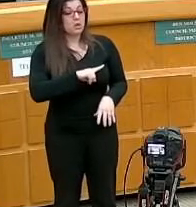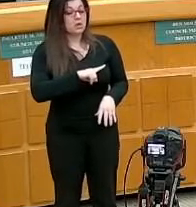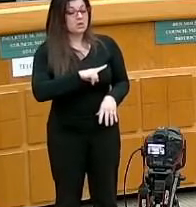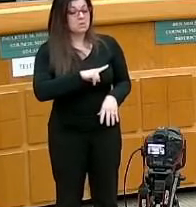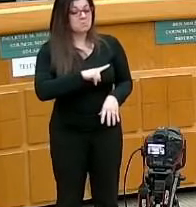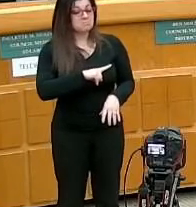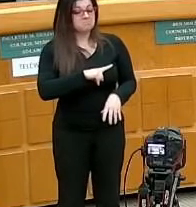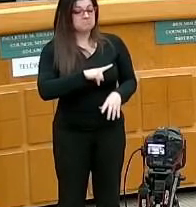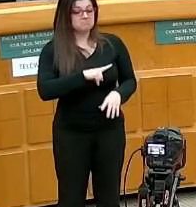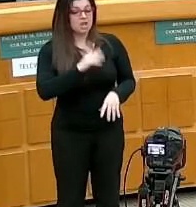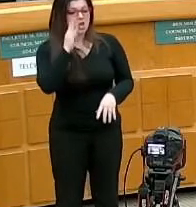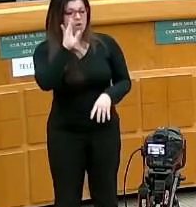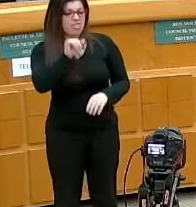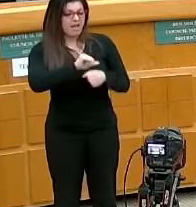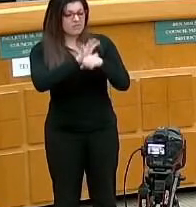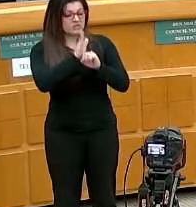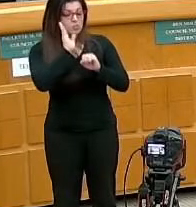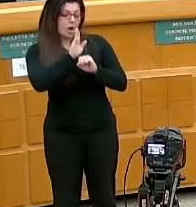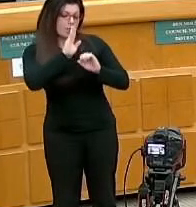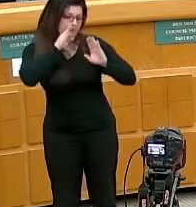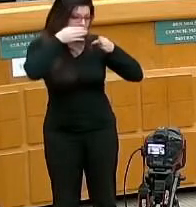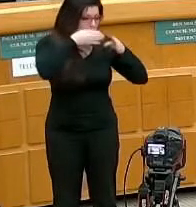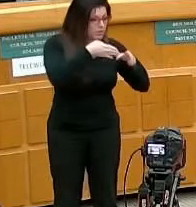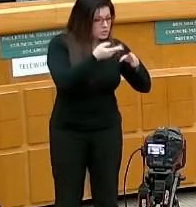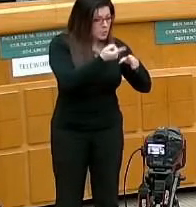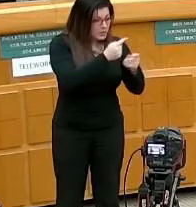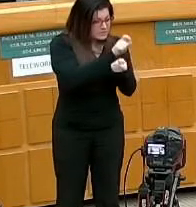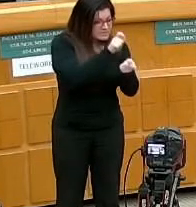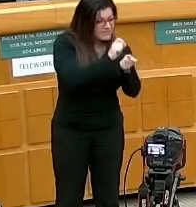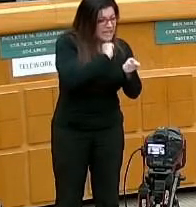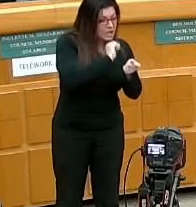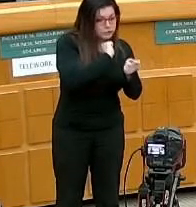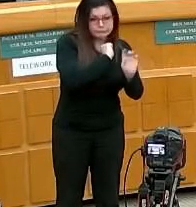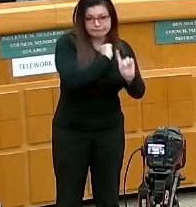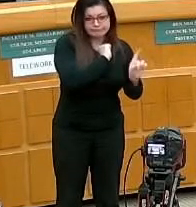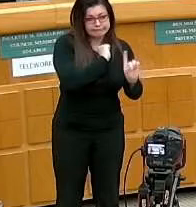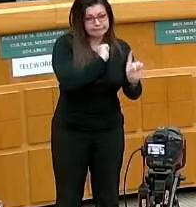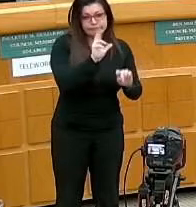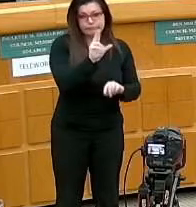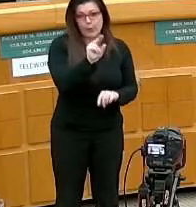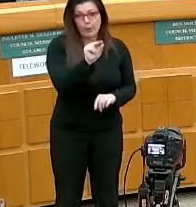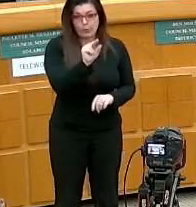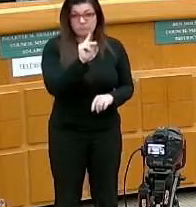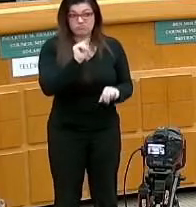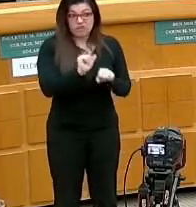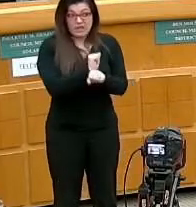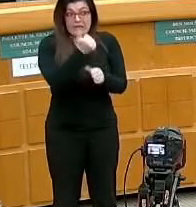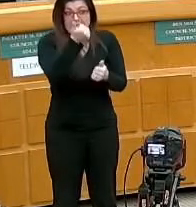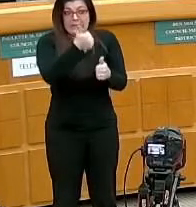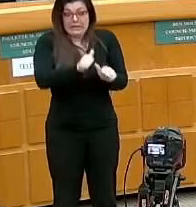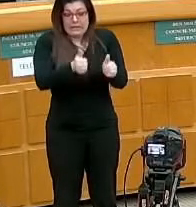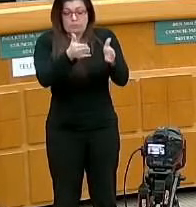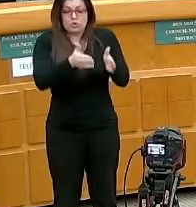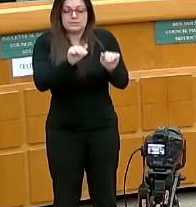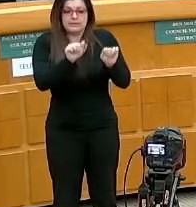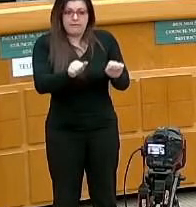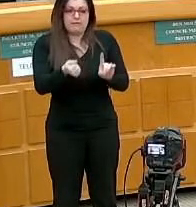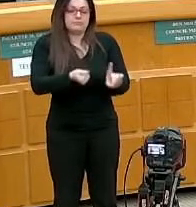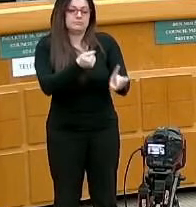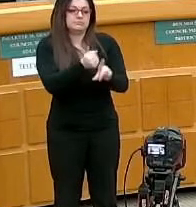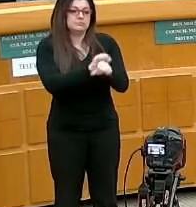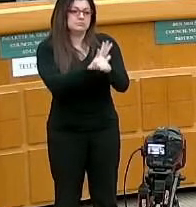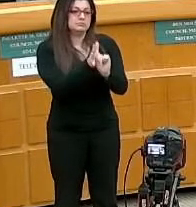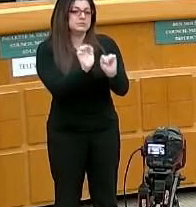attracted to a particular age group, maybe an older person. That's not the phenomenon. What we're seeing, it's anybody can get the COVID